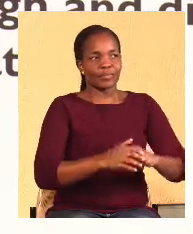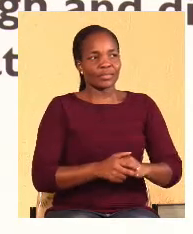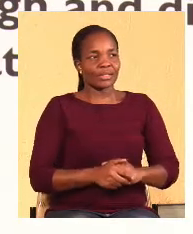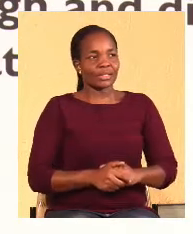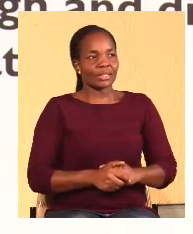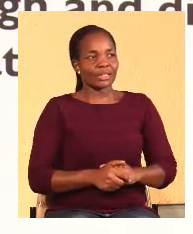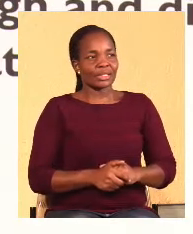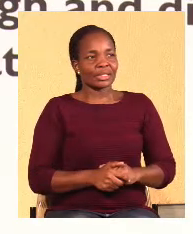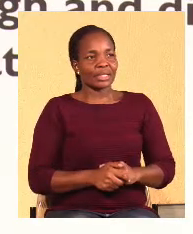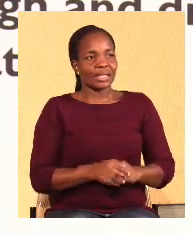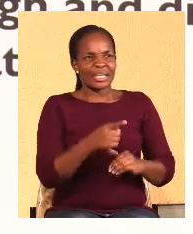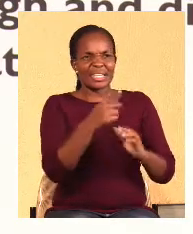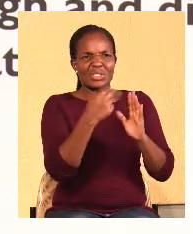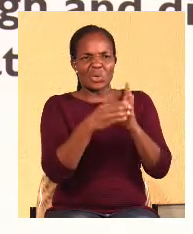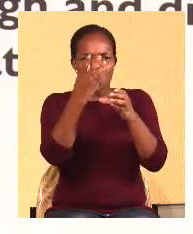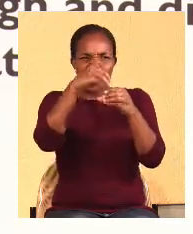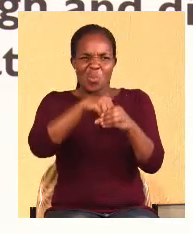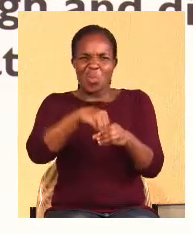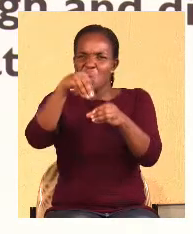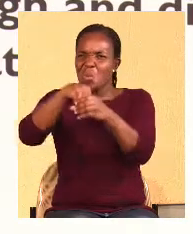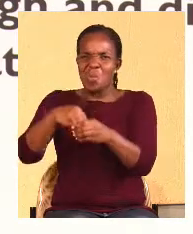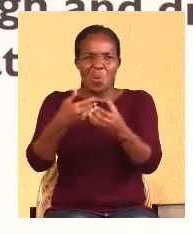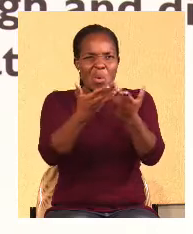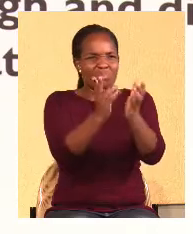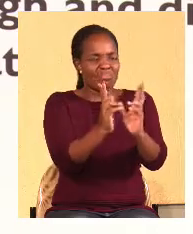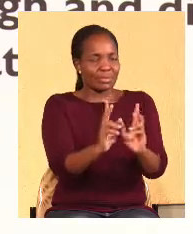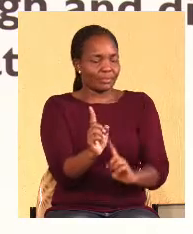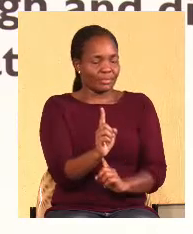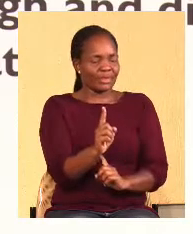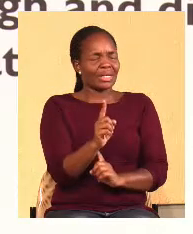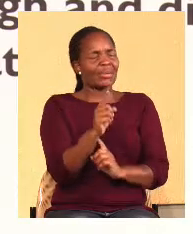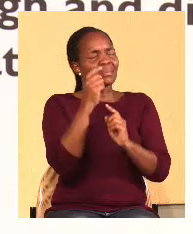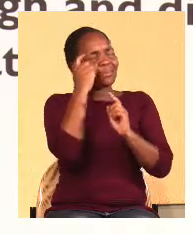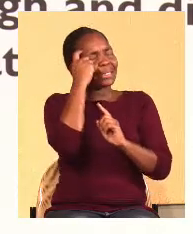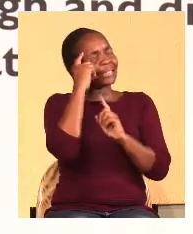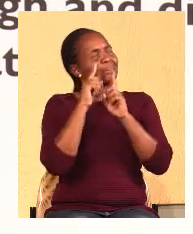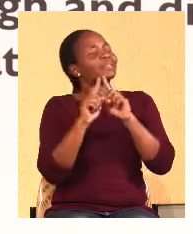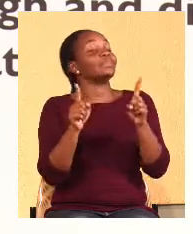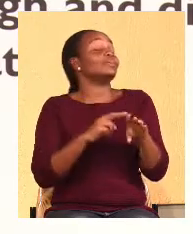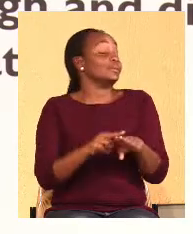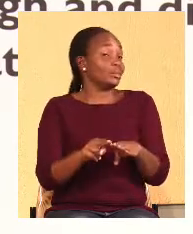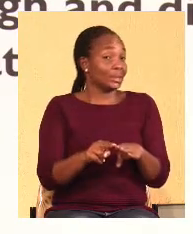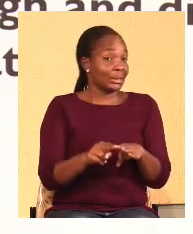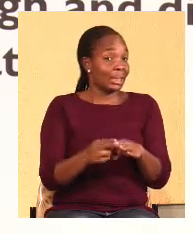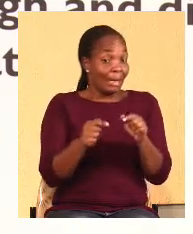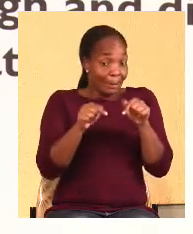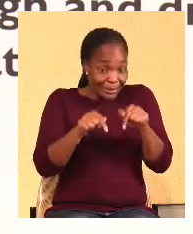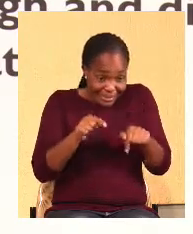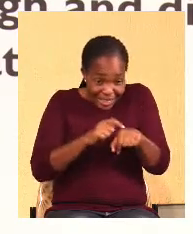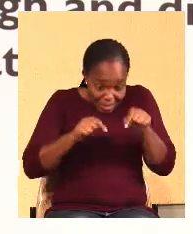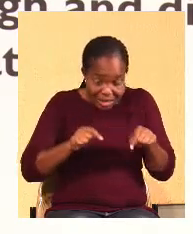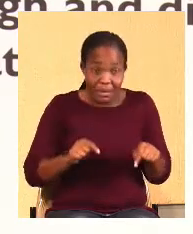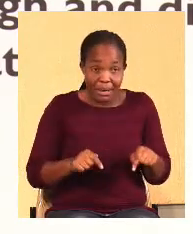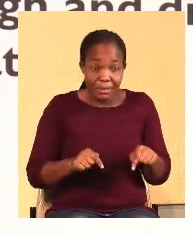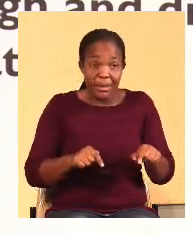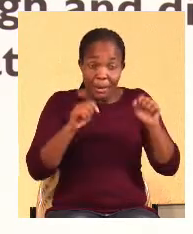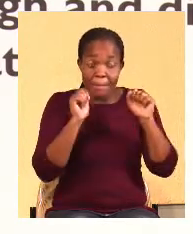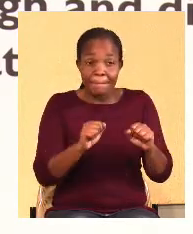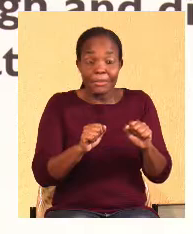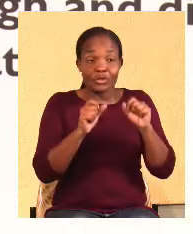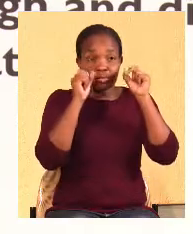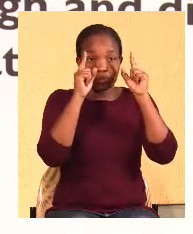have covered everyone that would otherwise, under these circumstances, needed to respond to how